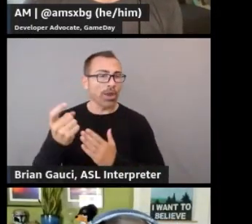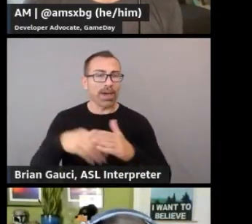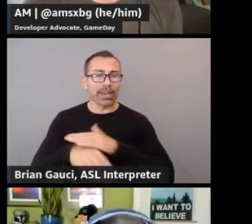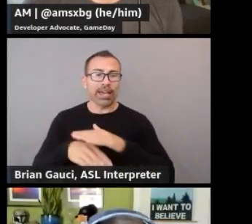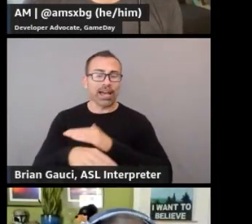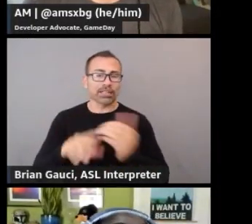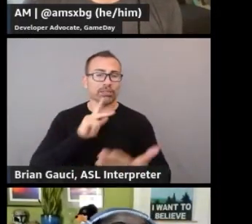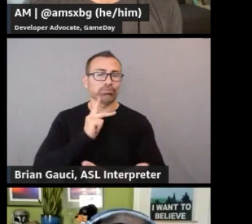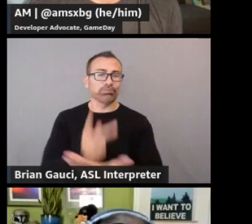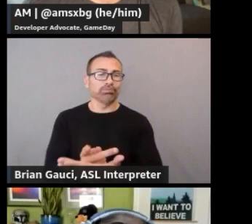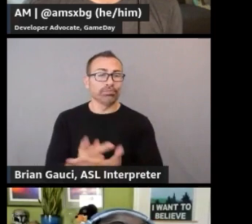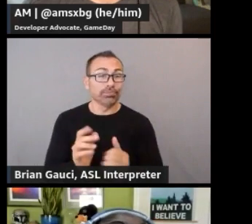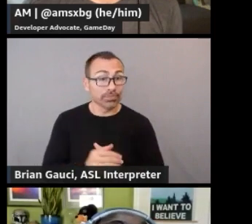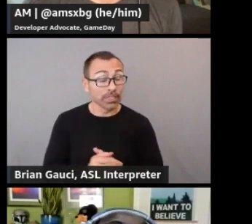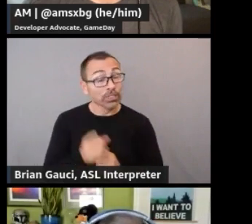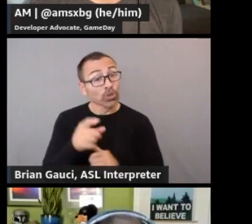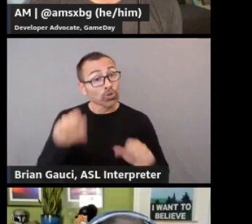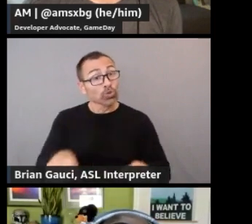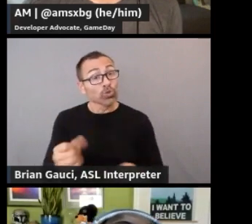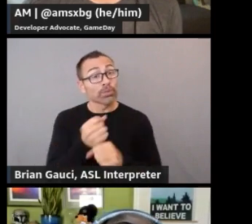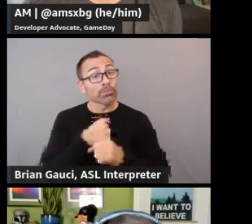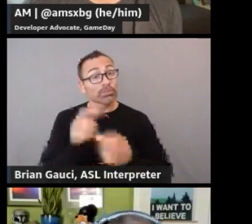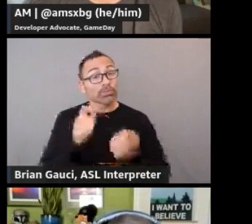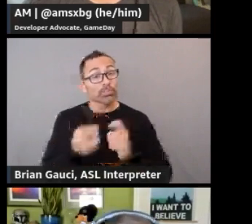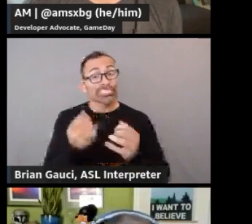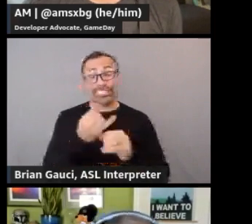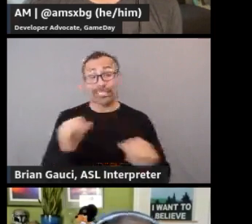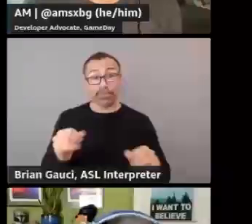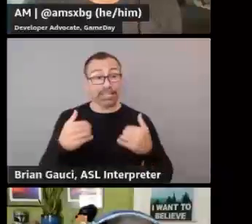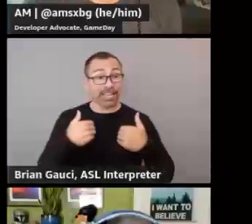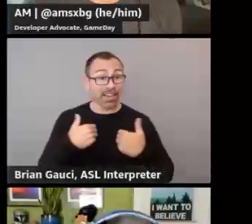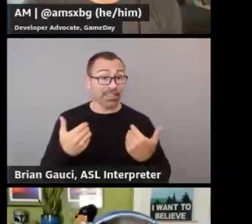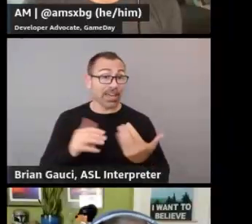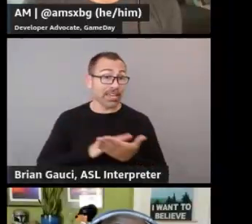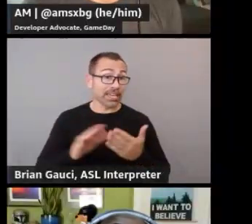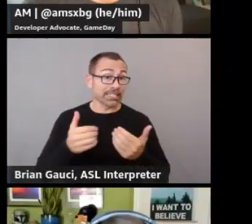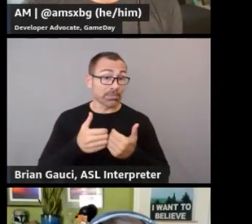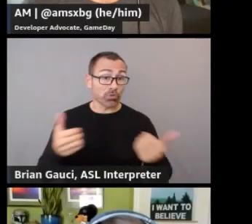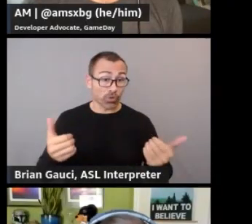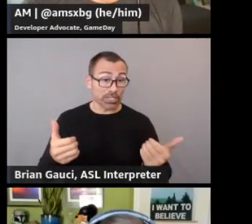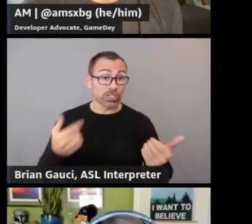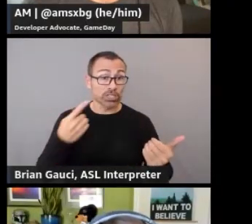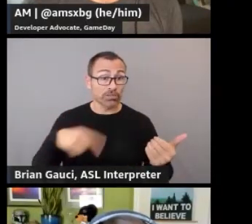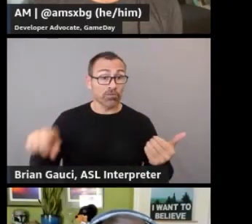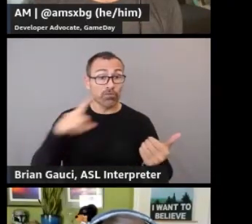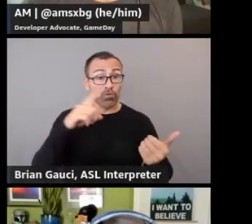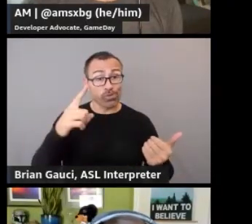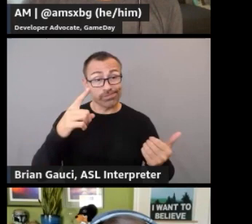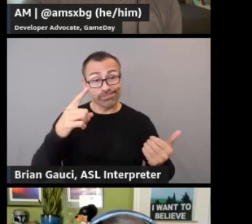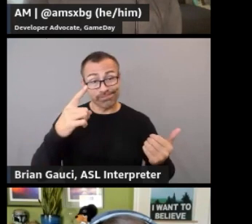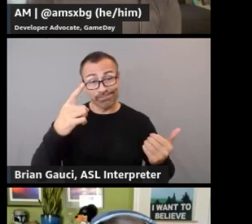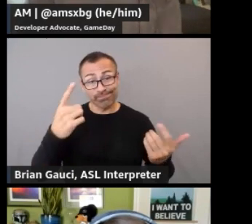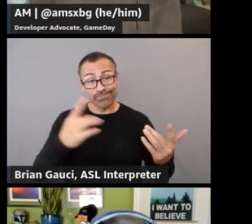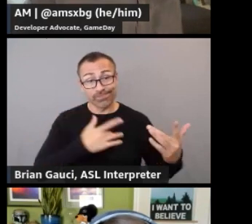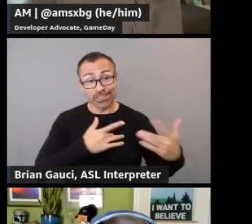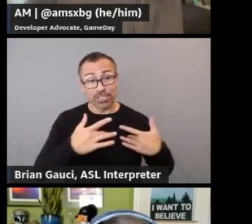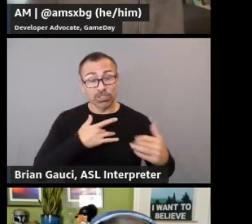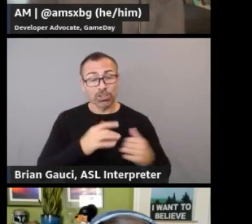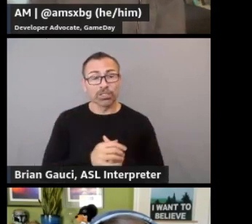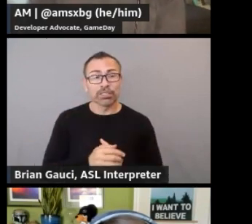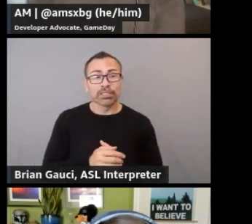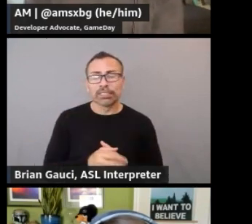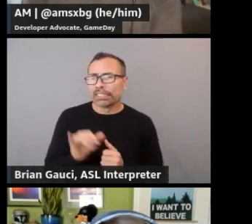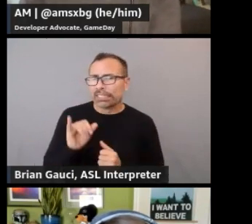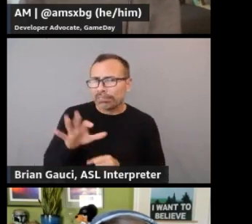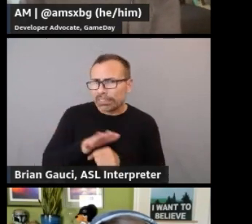able to make those changes independently and have that nice separation of concerns. If we have time, the last thing I want to